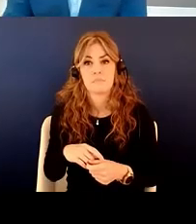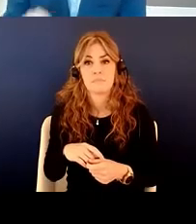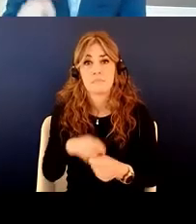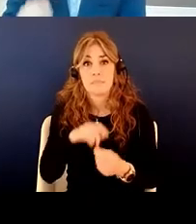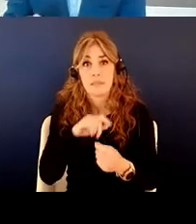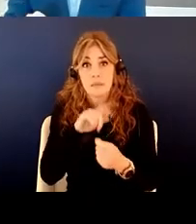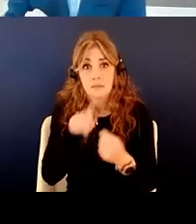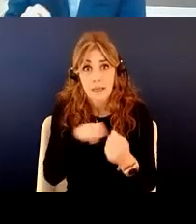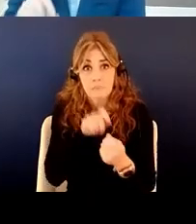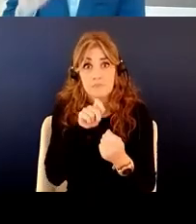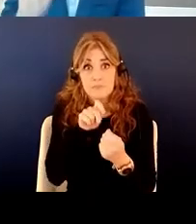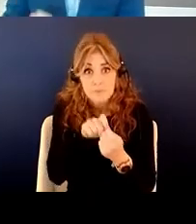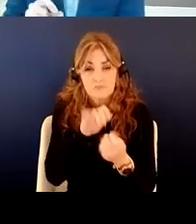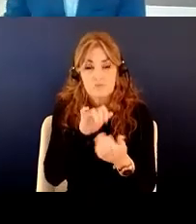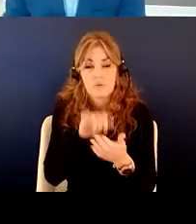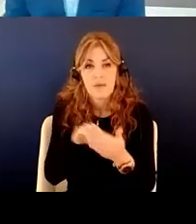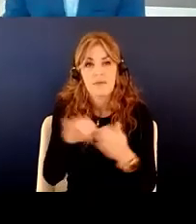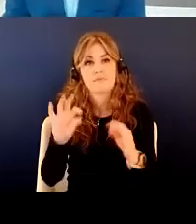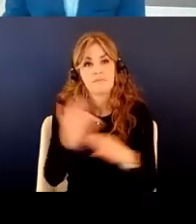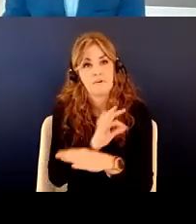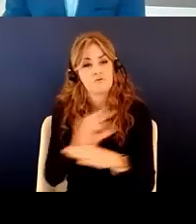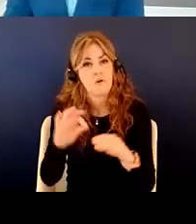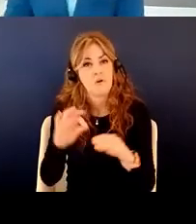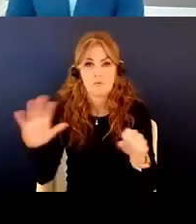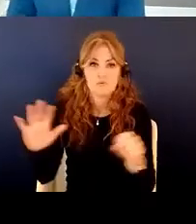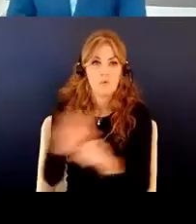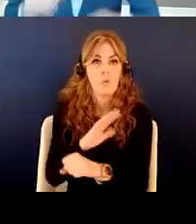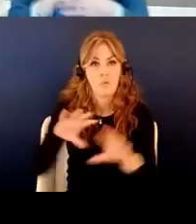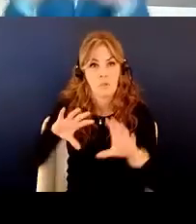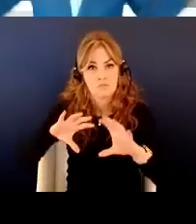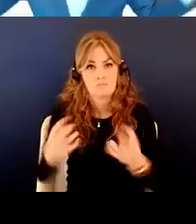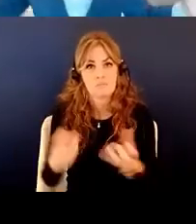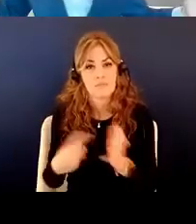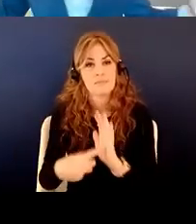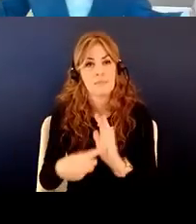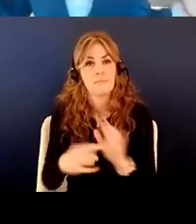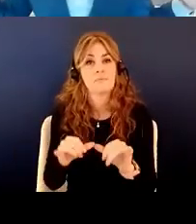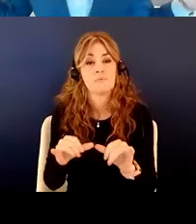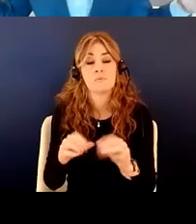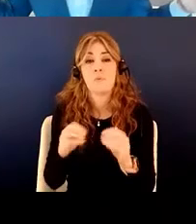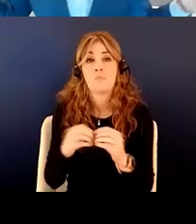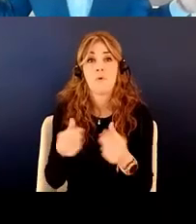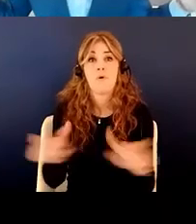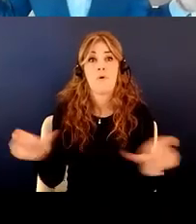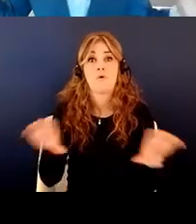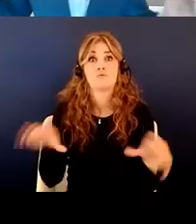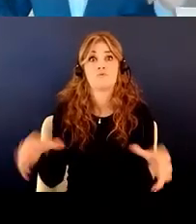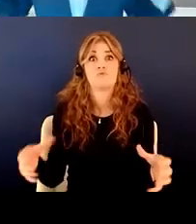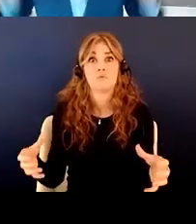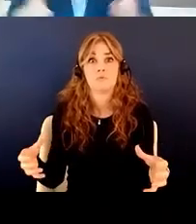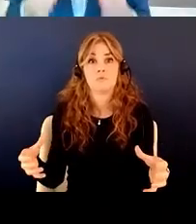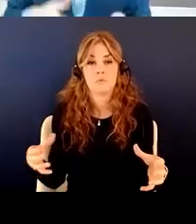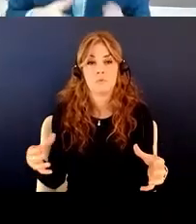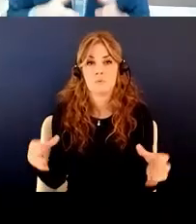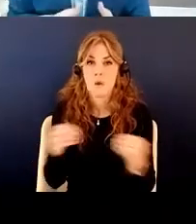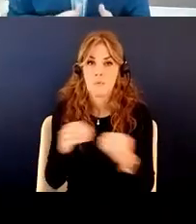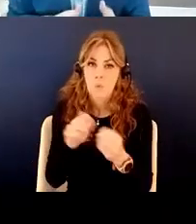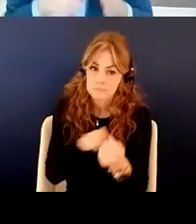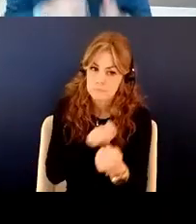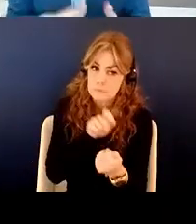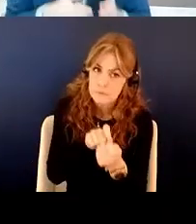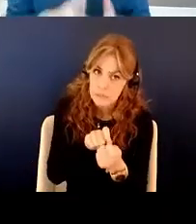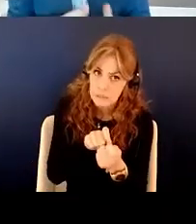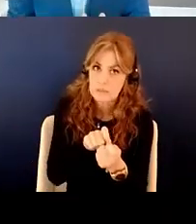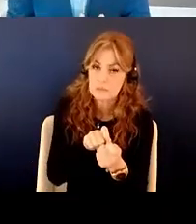precision is a function of the total sample size. So the larger the sample size, the more precise our